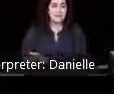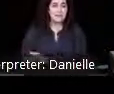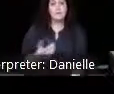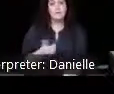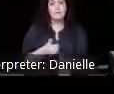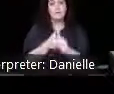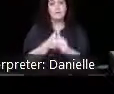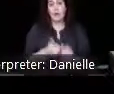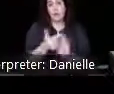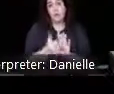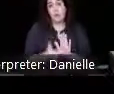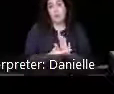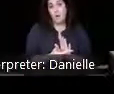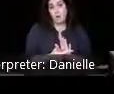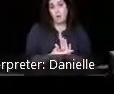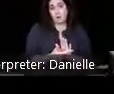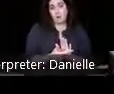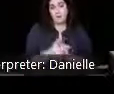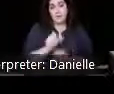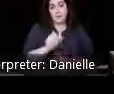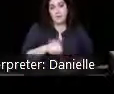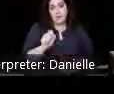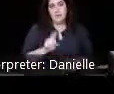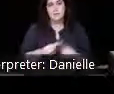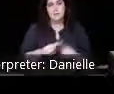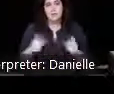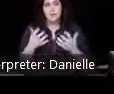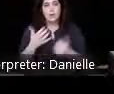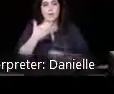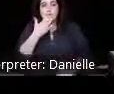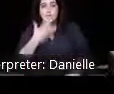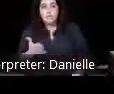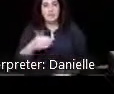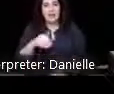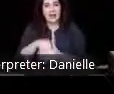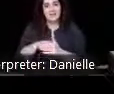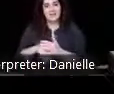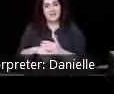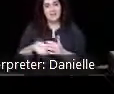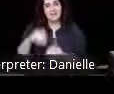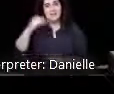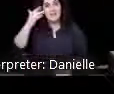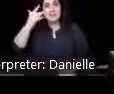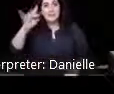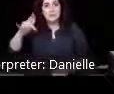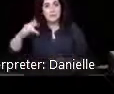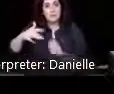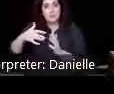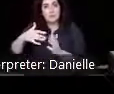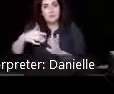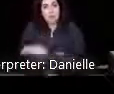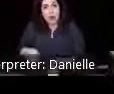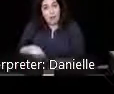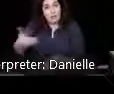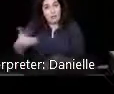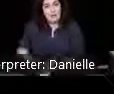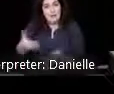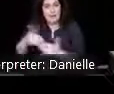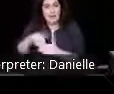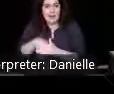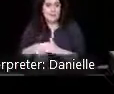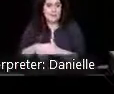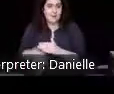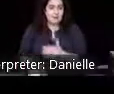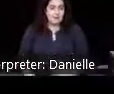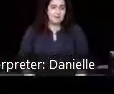law, but more importantly, to provide the kind of intellectual access we would want for scholarly materials. We